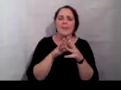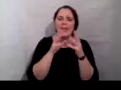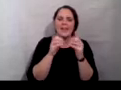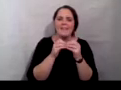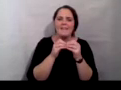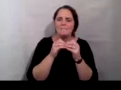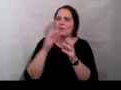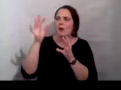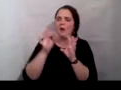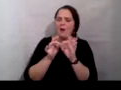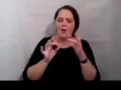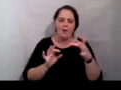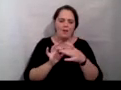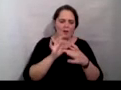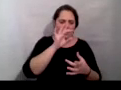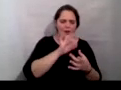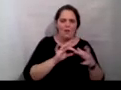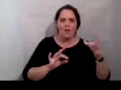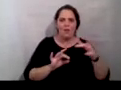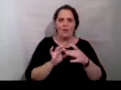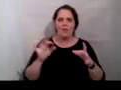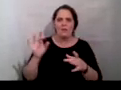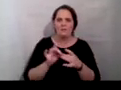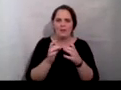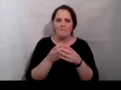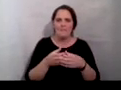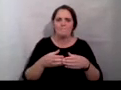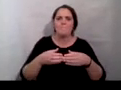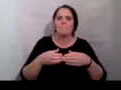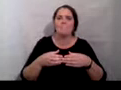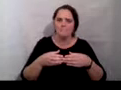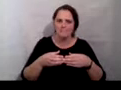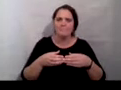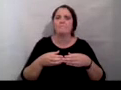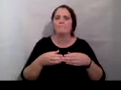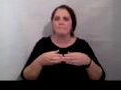the parts are pulled in together into that that one whole.